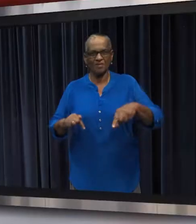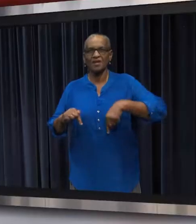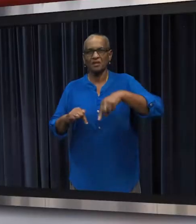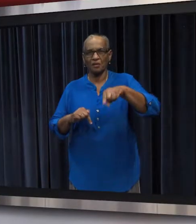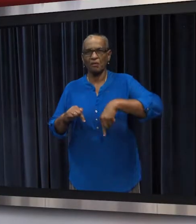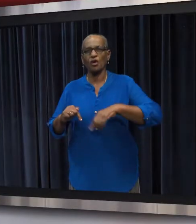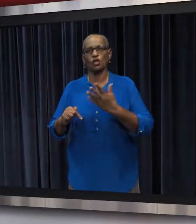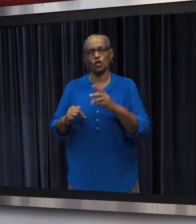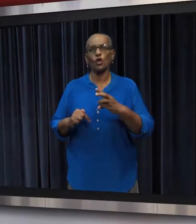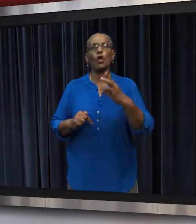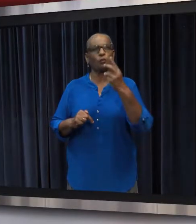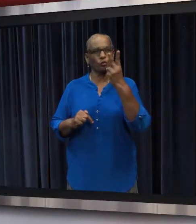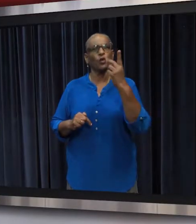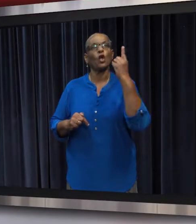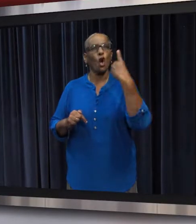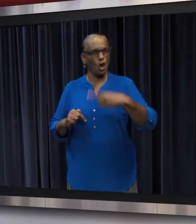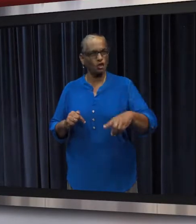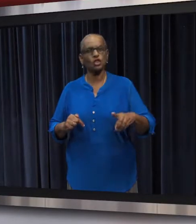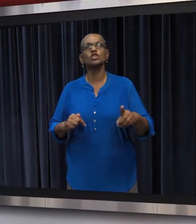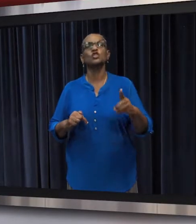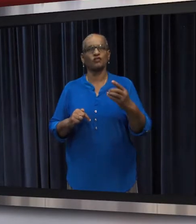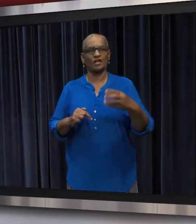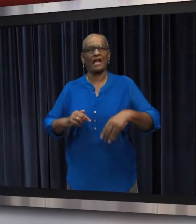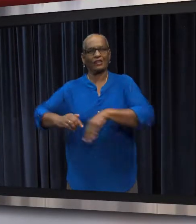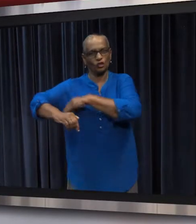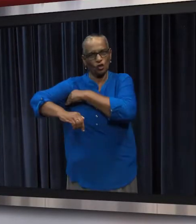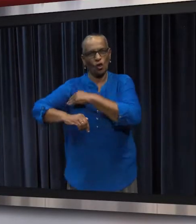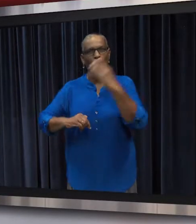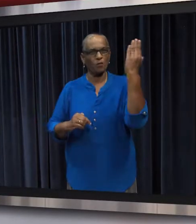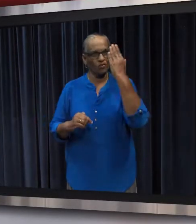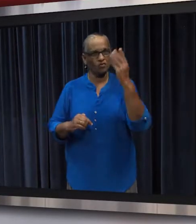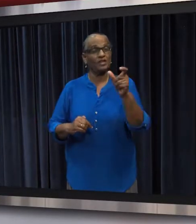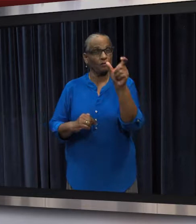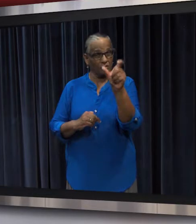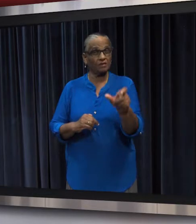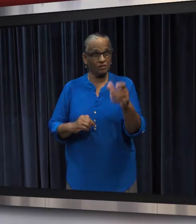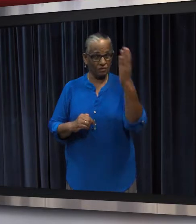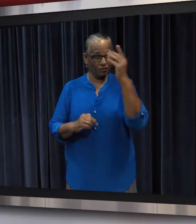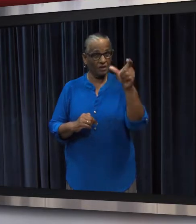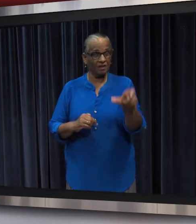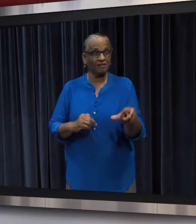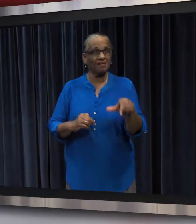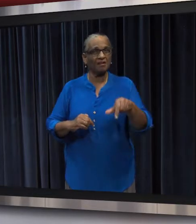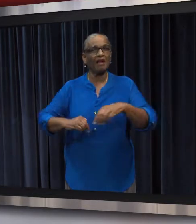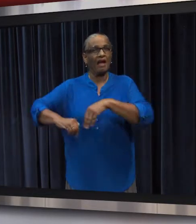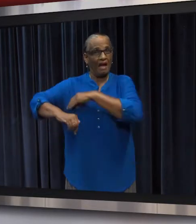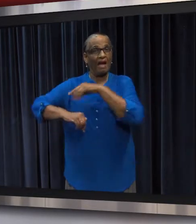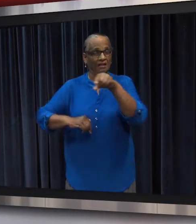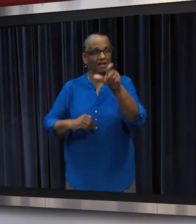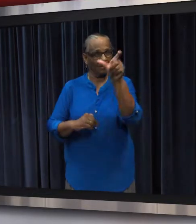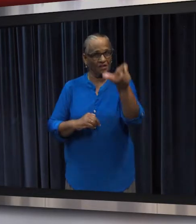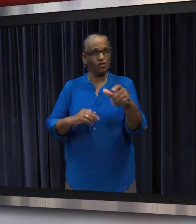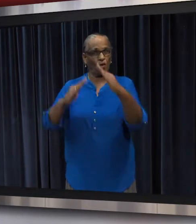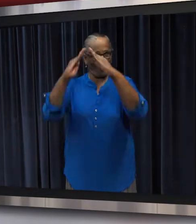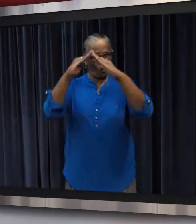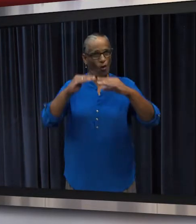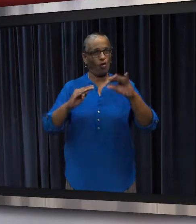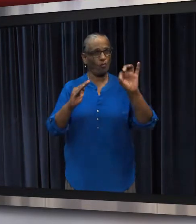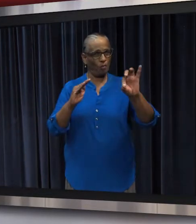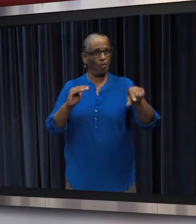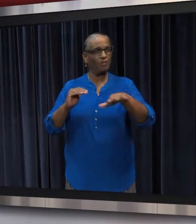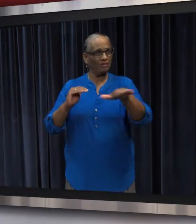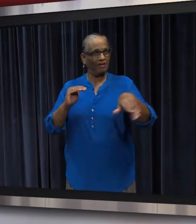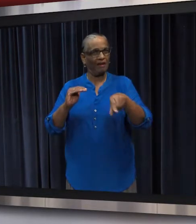More than 300 students of the Anton de Kom University will soon be able to move into the ADEC